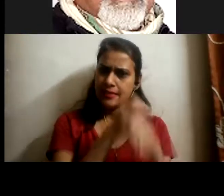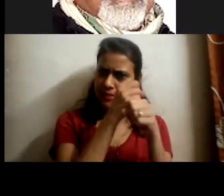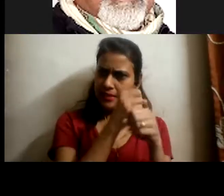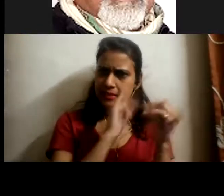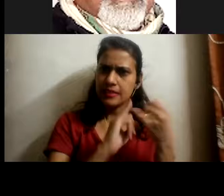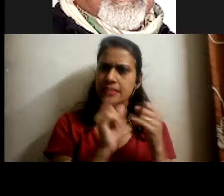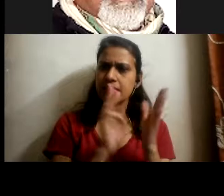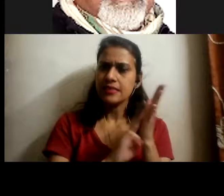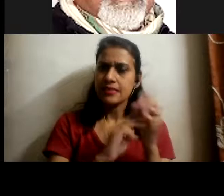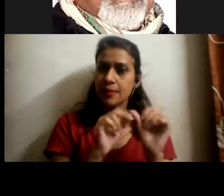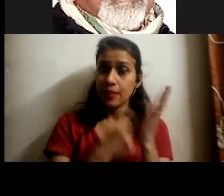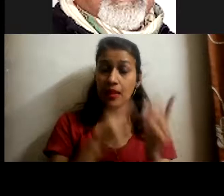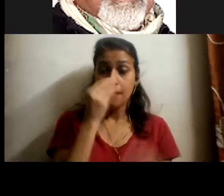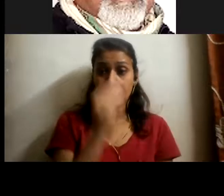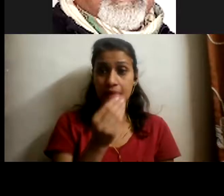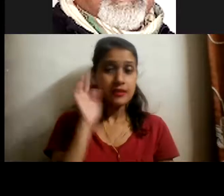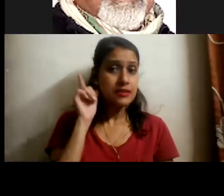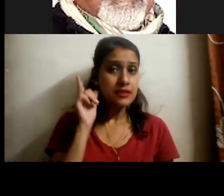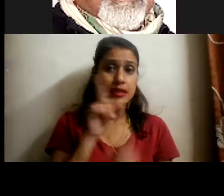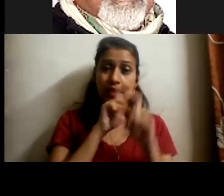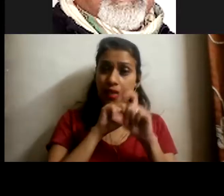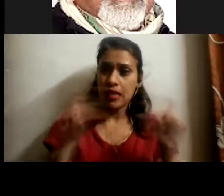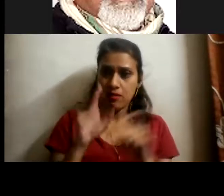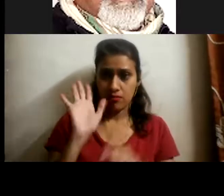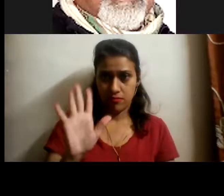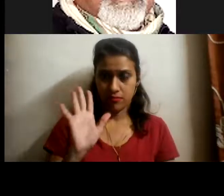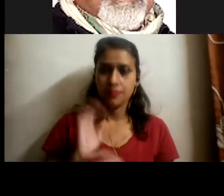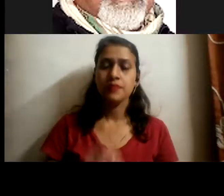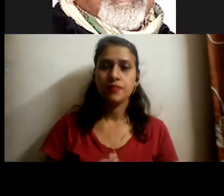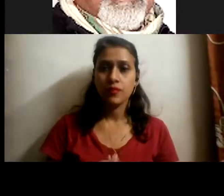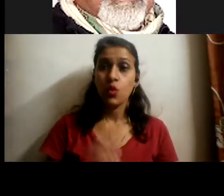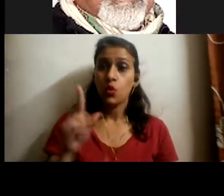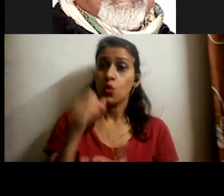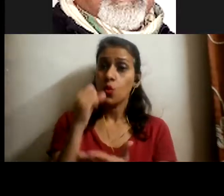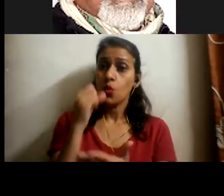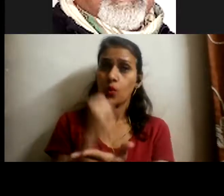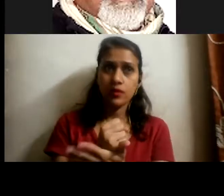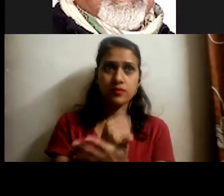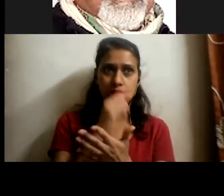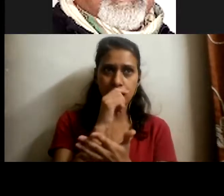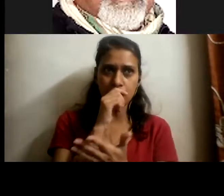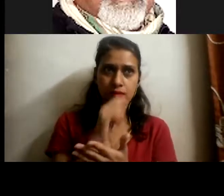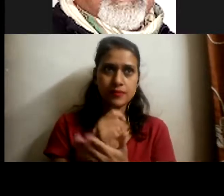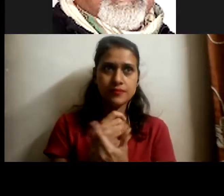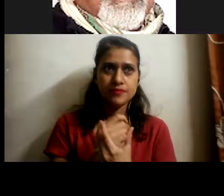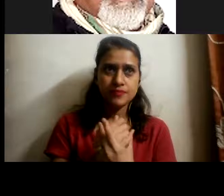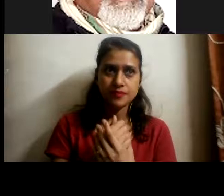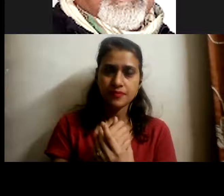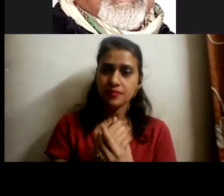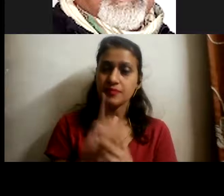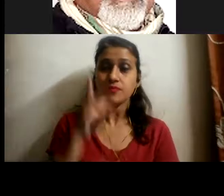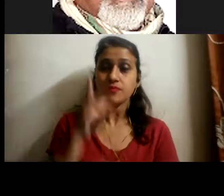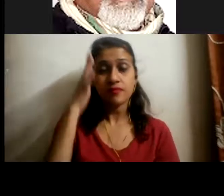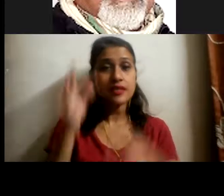listen carefully. First is, you have to do a swift reading of the judgment.